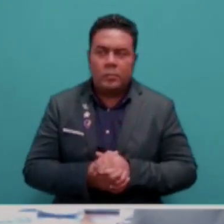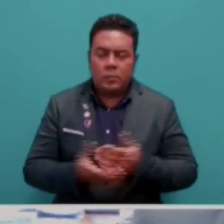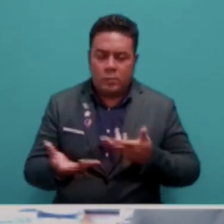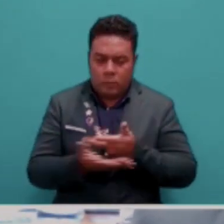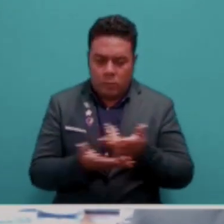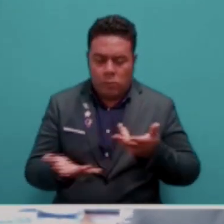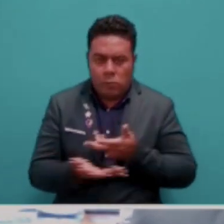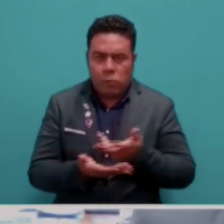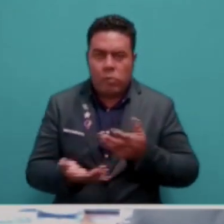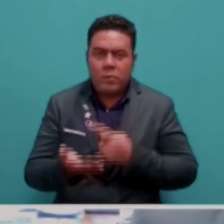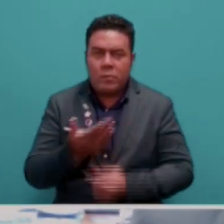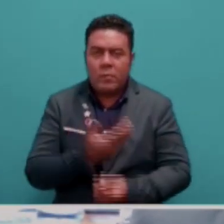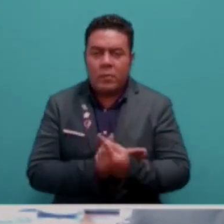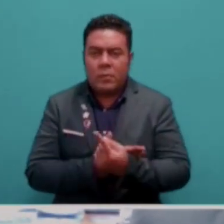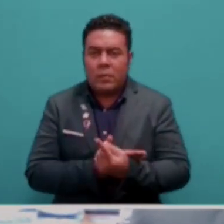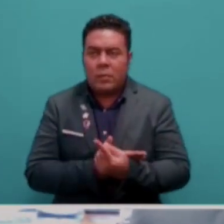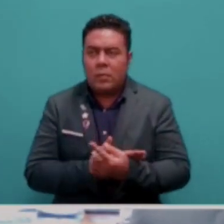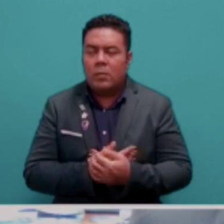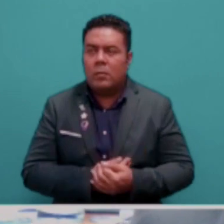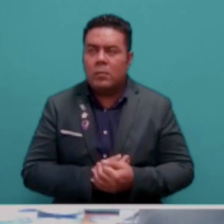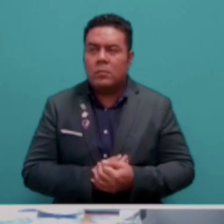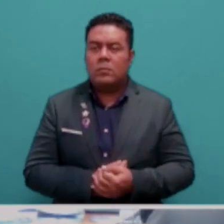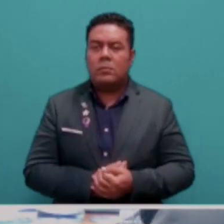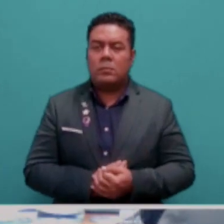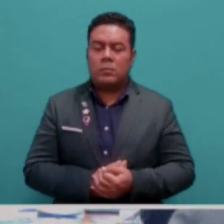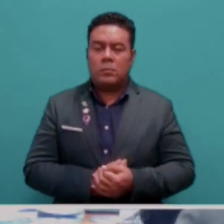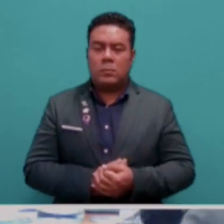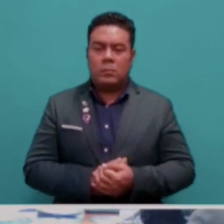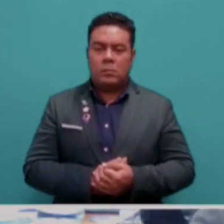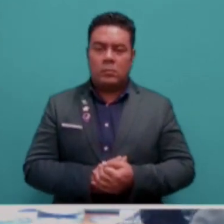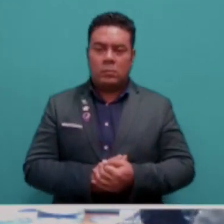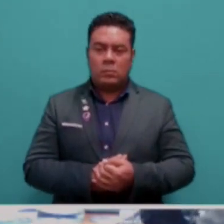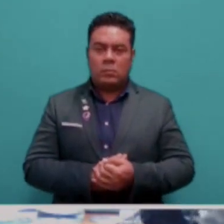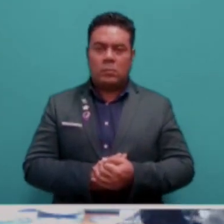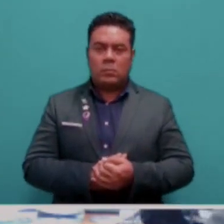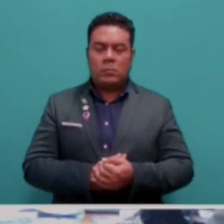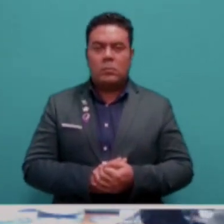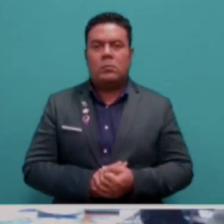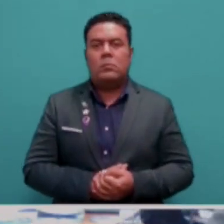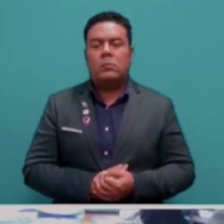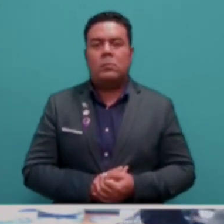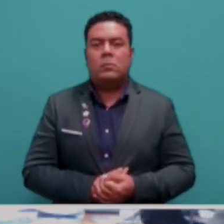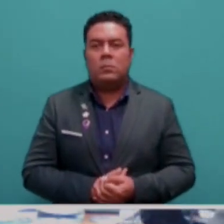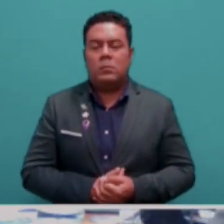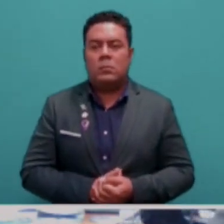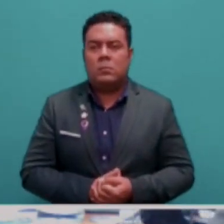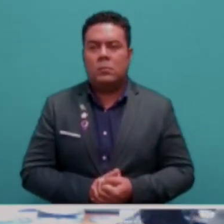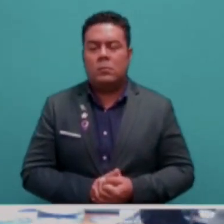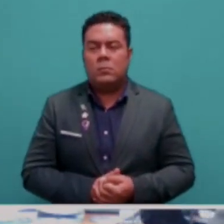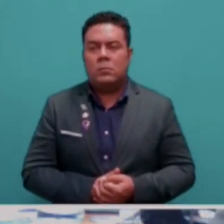discussions that are taking place in the Emoluments Committee, Mr. Speaker, sir. So,